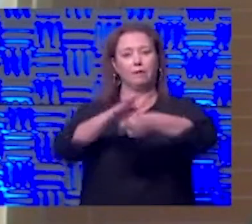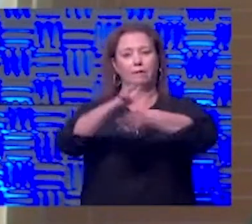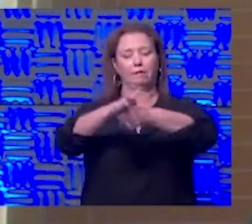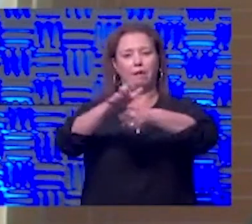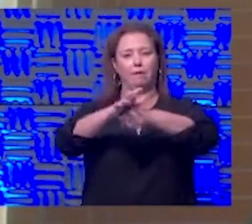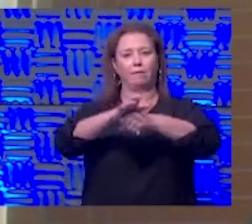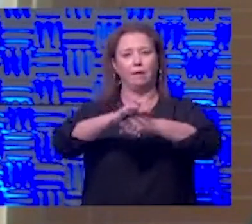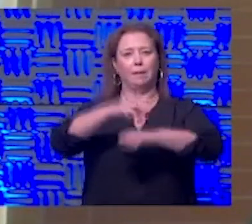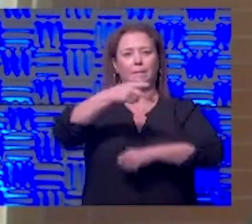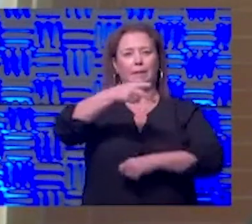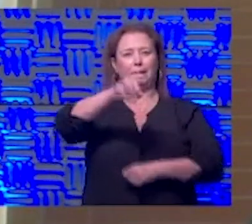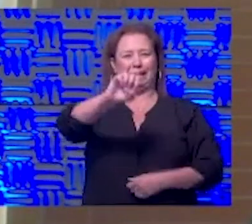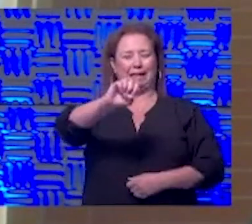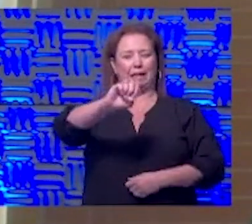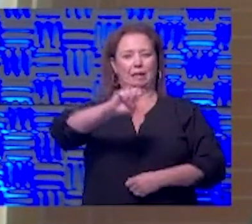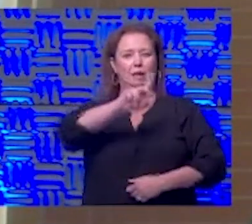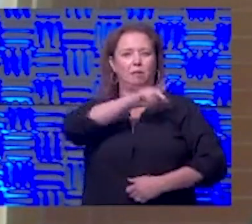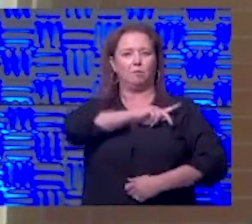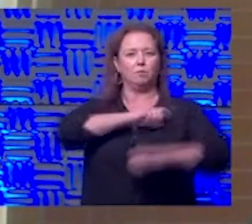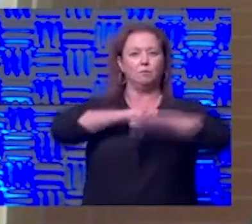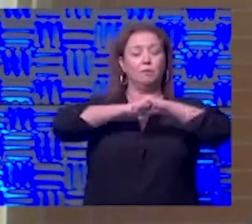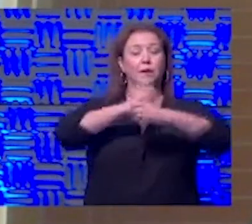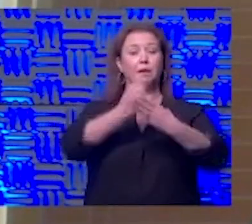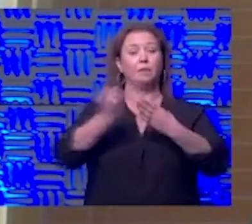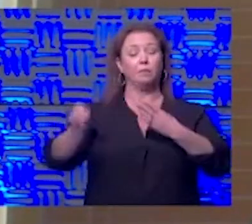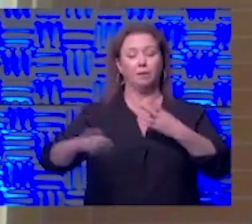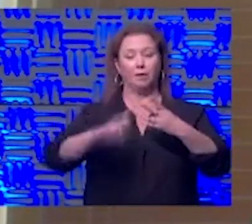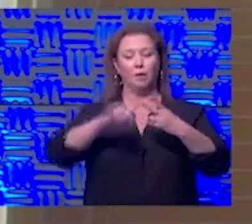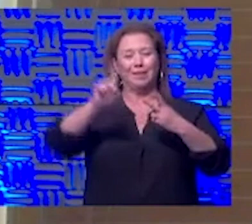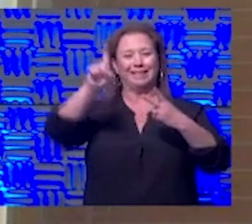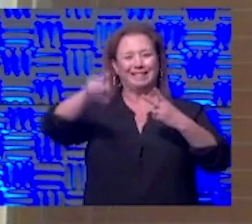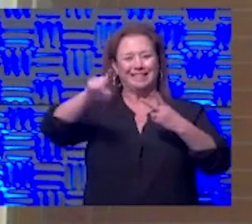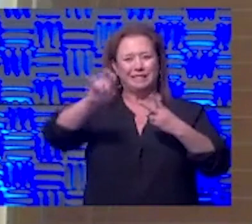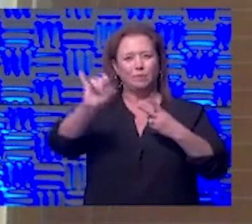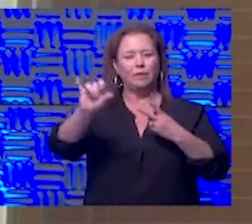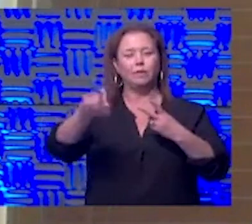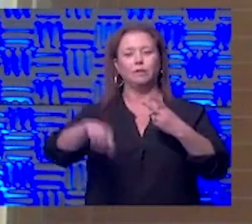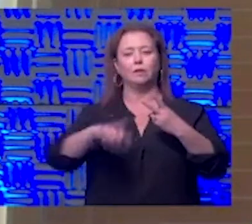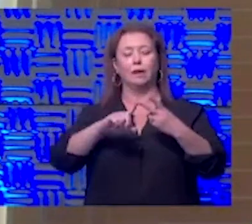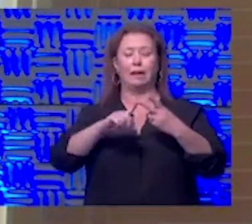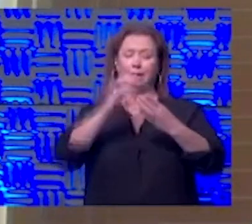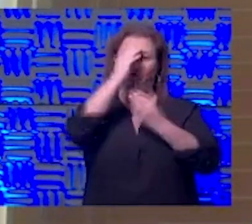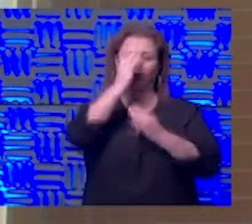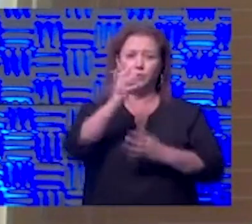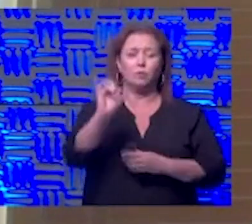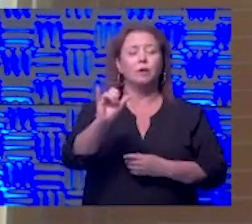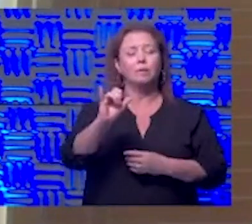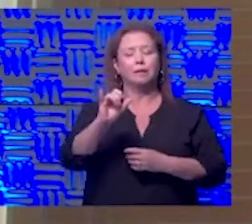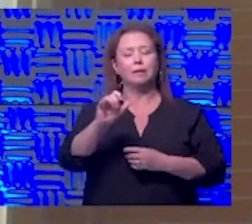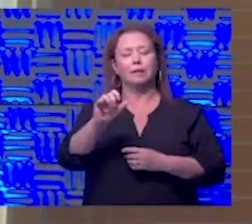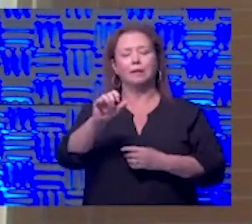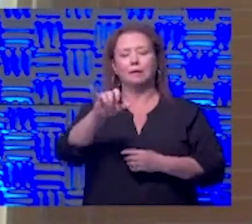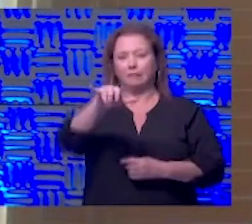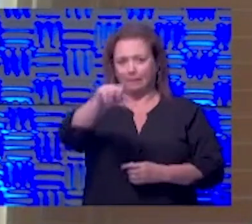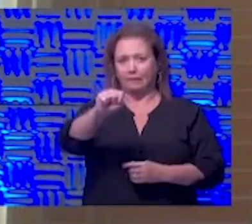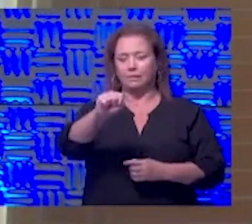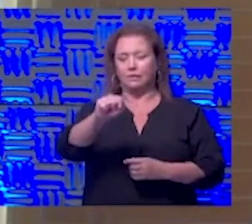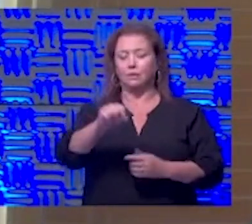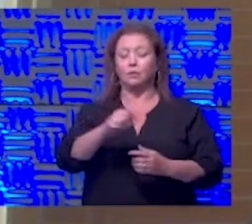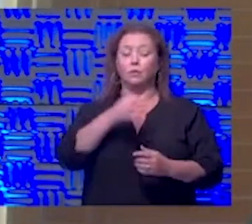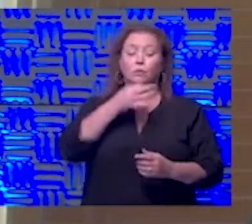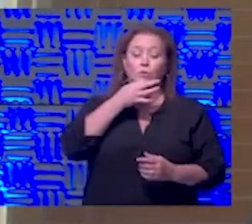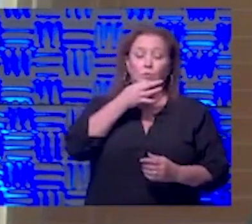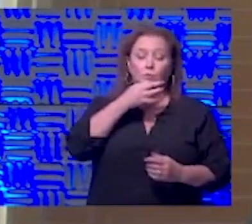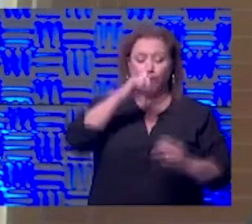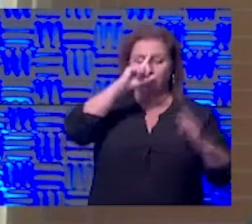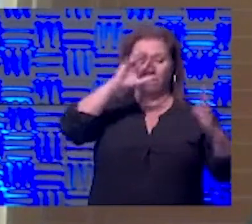personal protective equipment and the right amount of testing and the right information to do it. But I do think ultimately, and sooner rather than